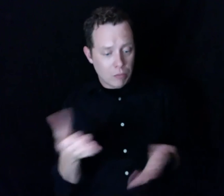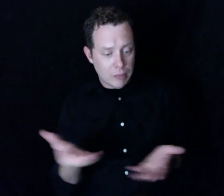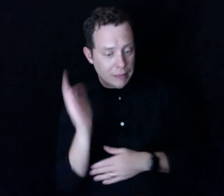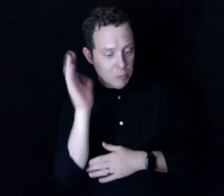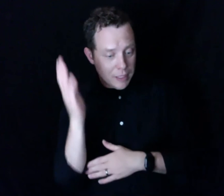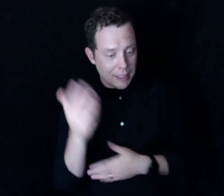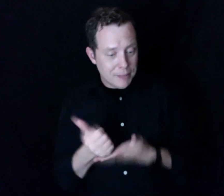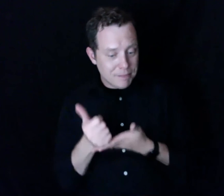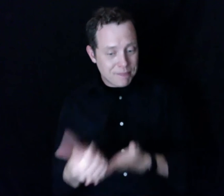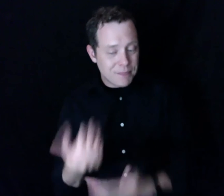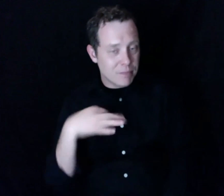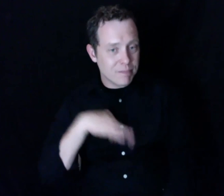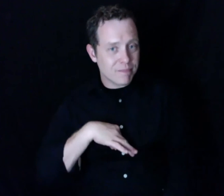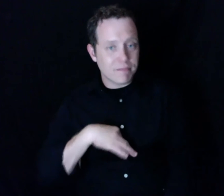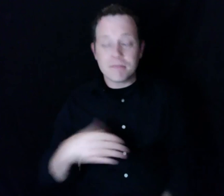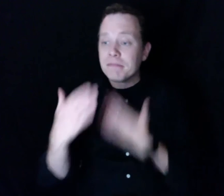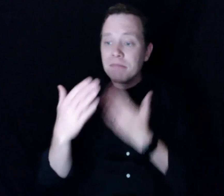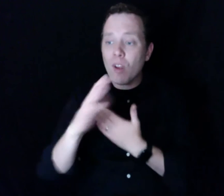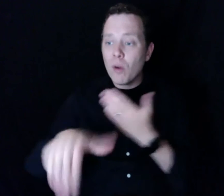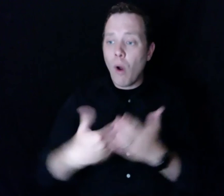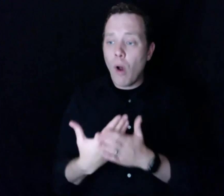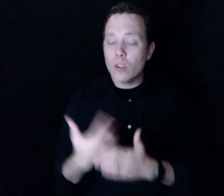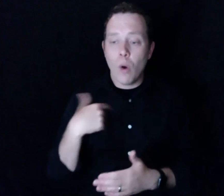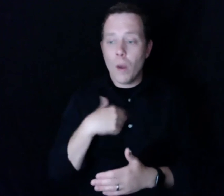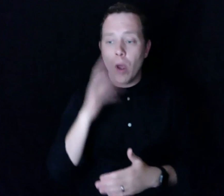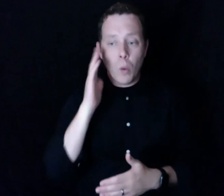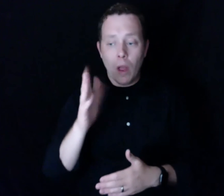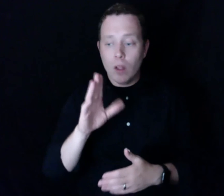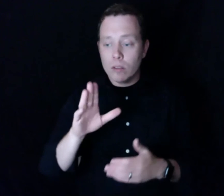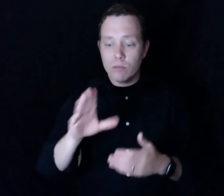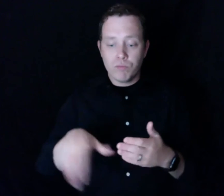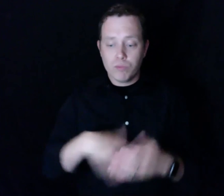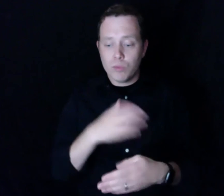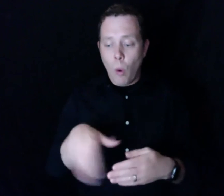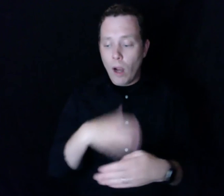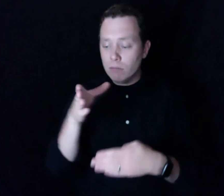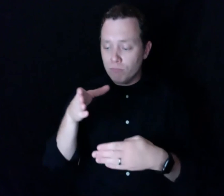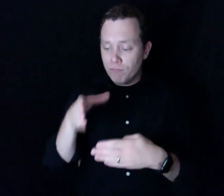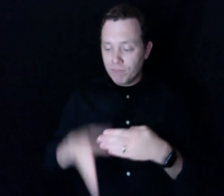Thank you, everyone. And we will go ahead and call this meeting,